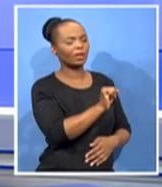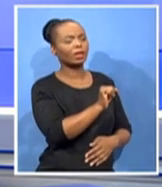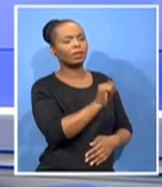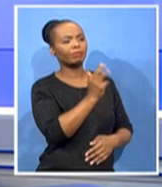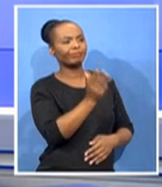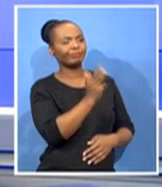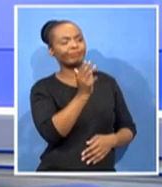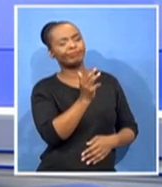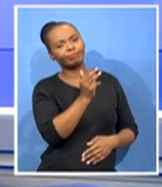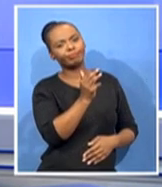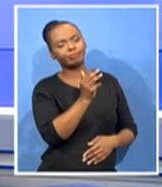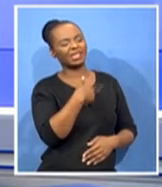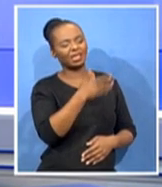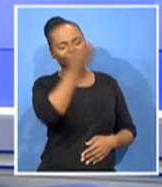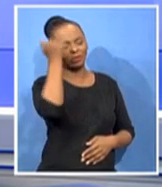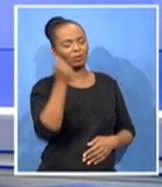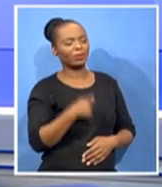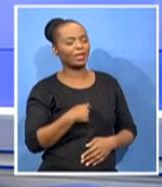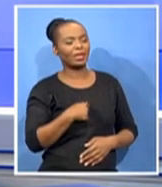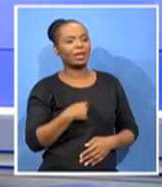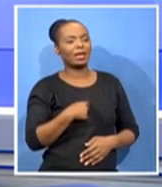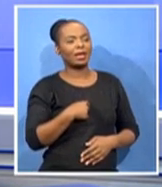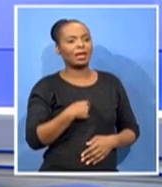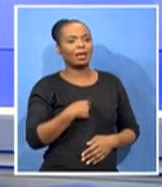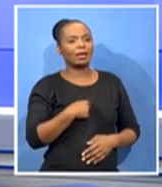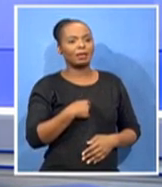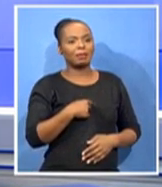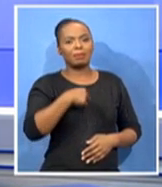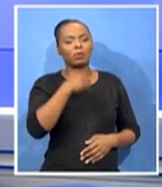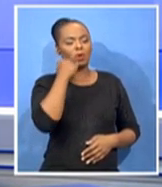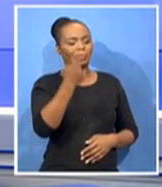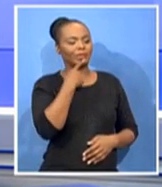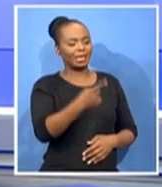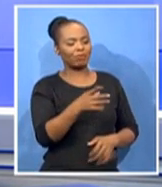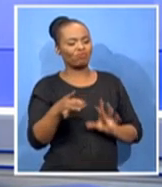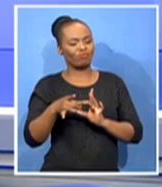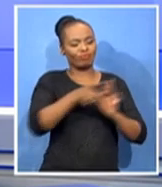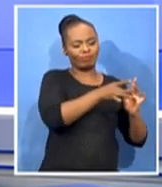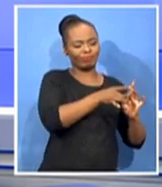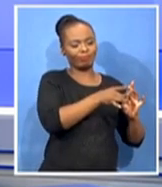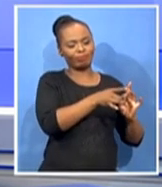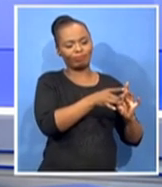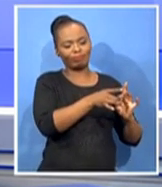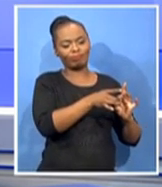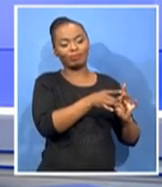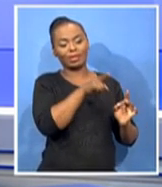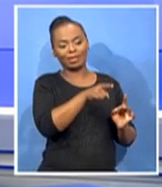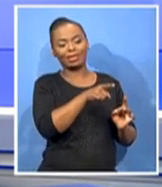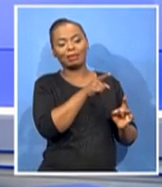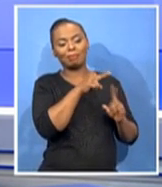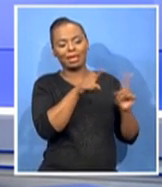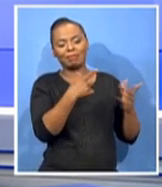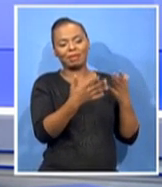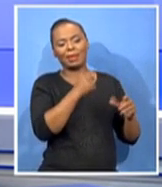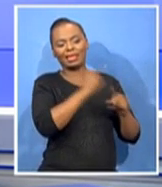say it's a concrete link, but the possibility that this could be taxi-related violence, what is that inkling that gives that